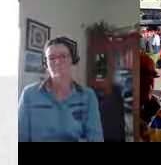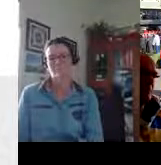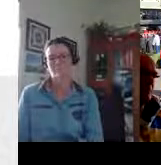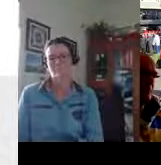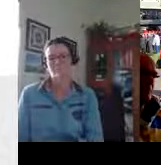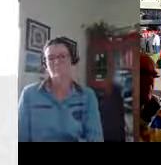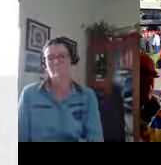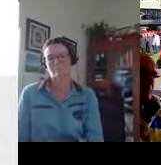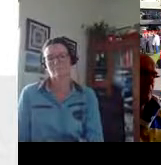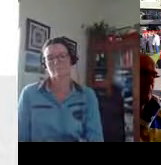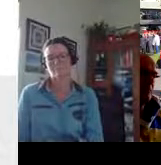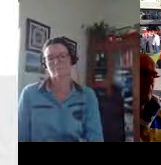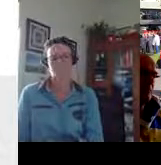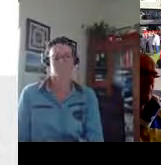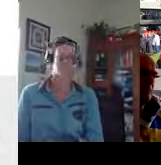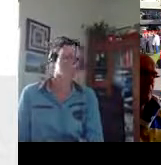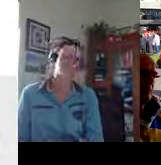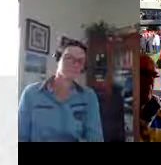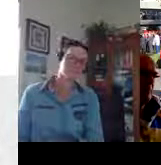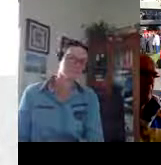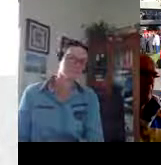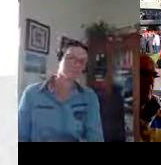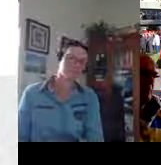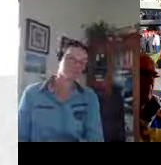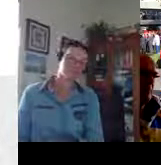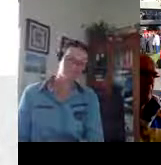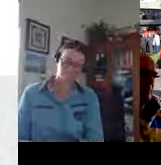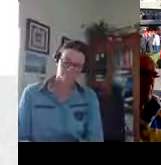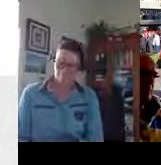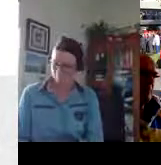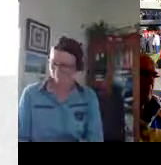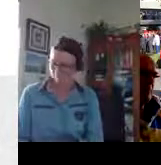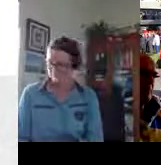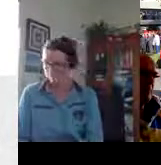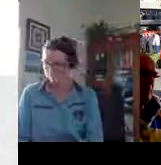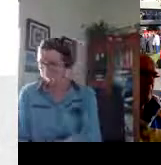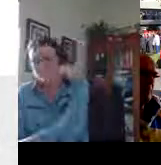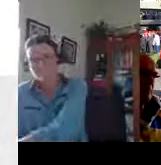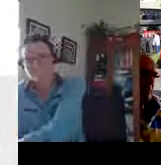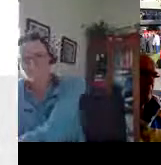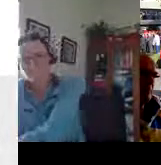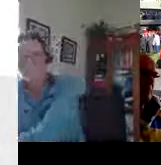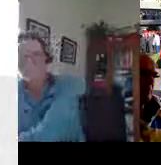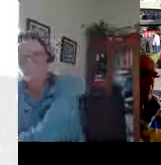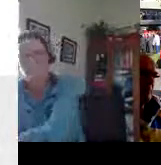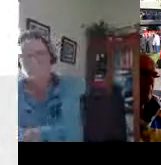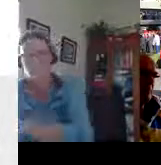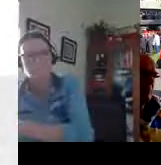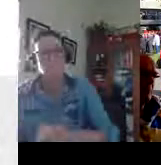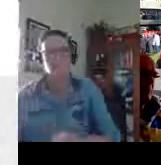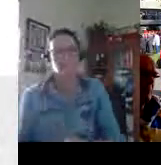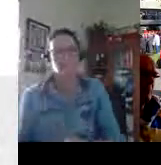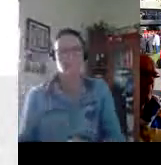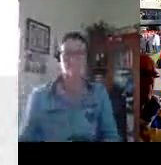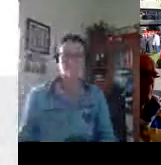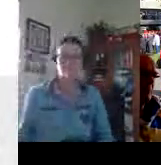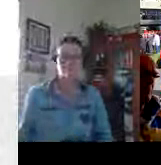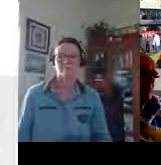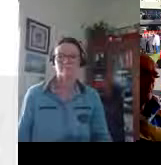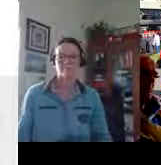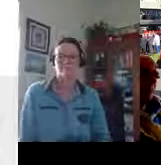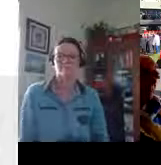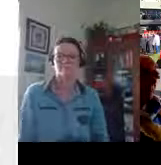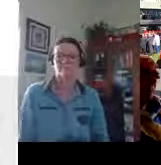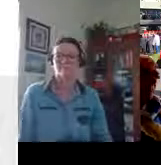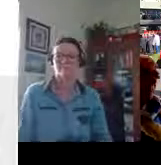about taking up new energy opportunities. And then there's the grid. Well, pretty much we all know the grid's in a